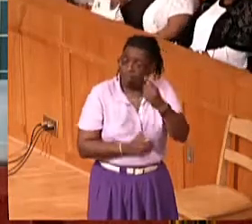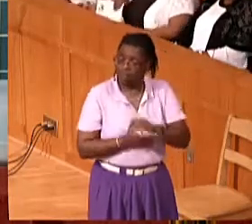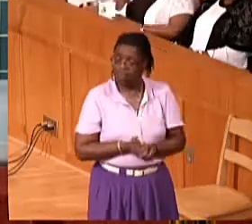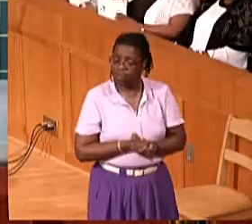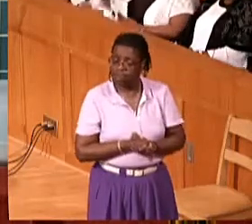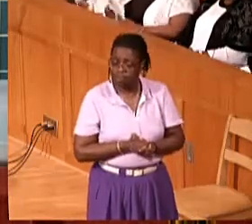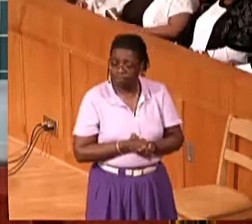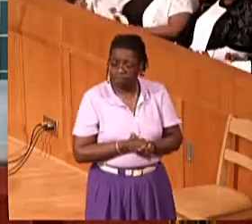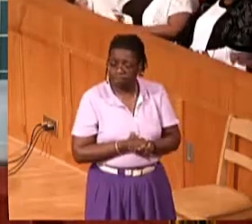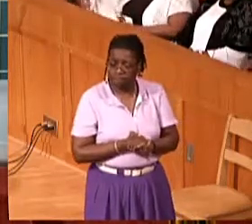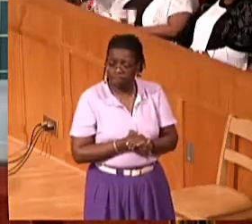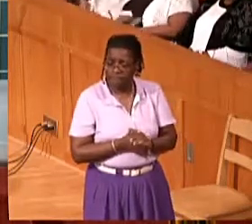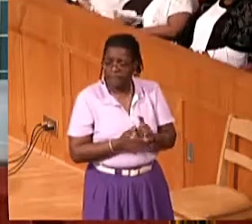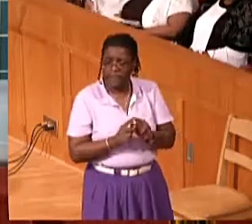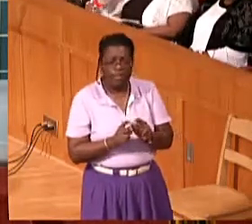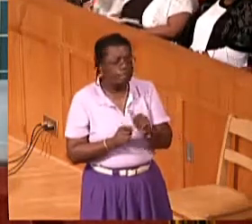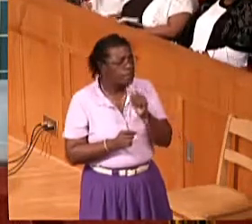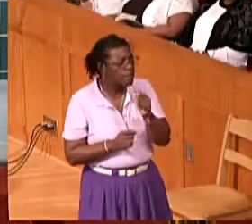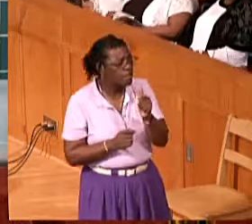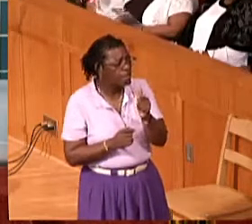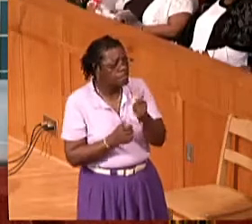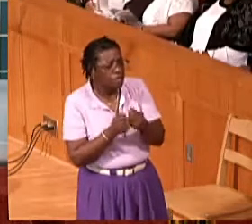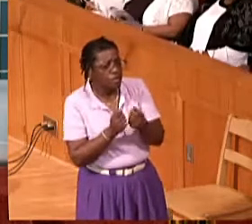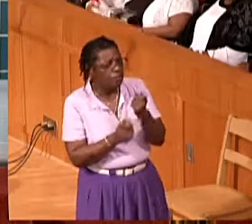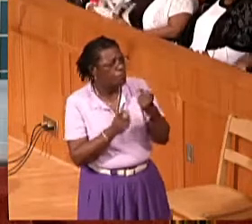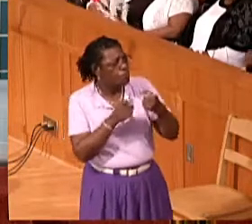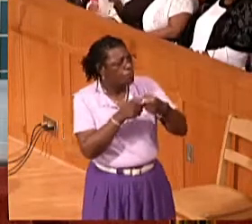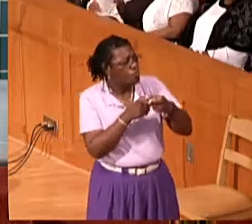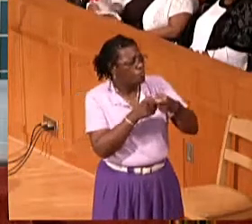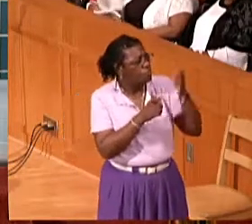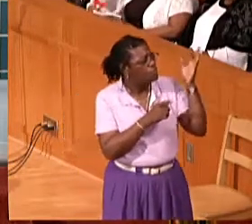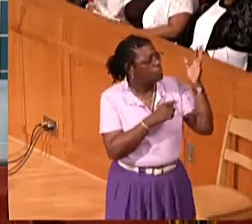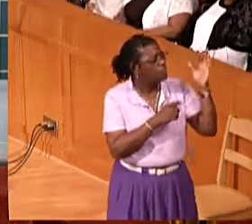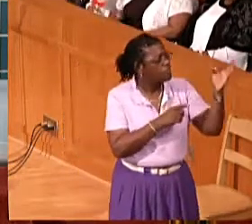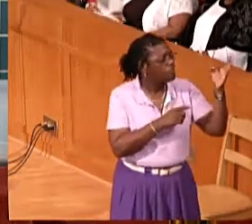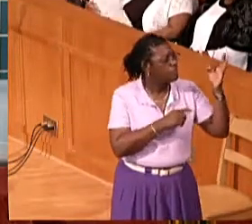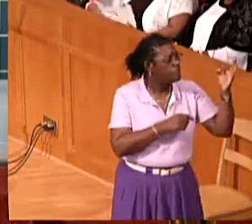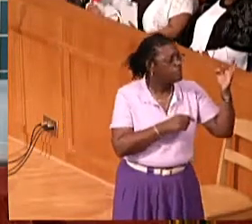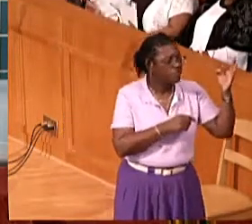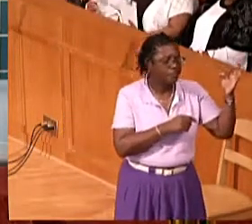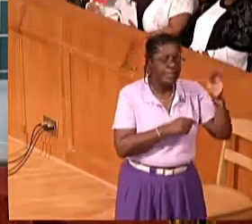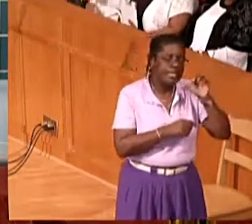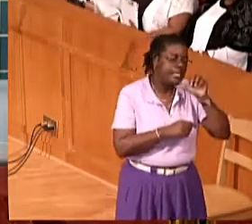But then not every word that's preached is designed to make you shout.